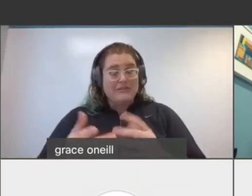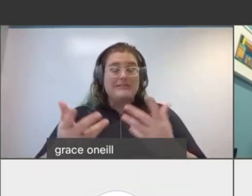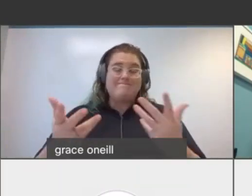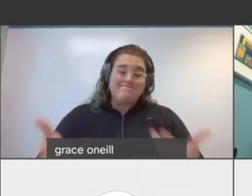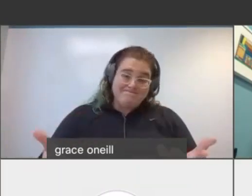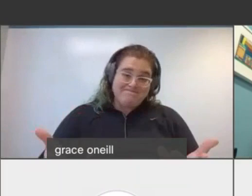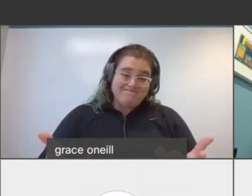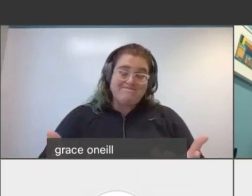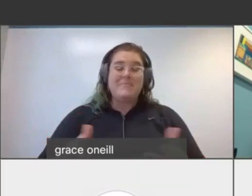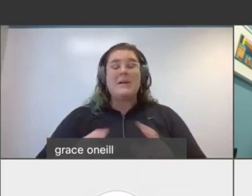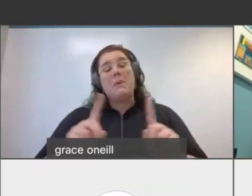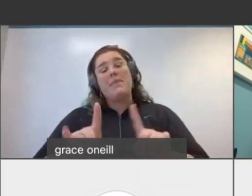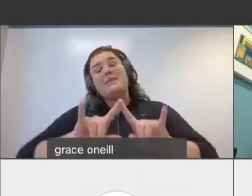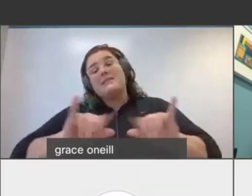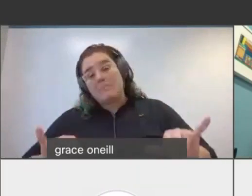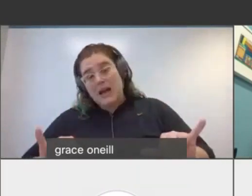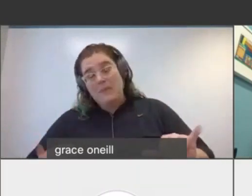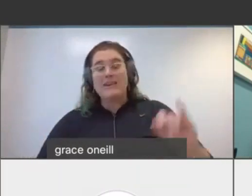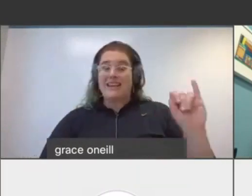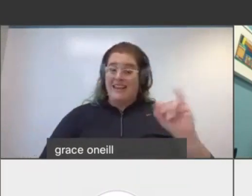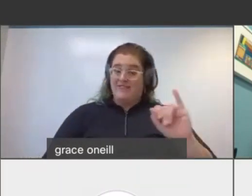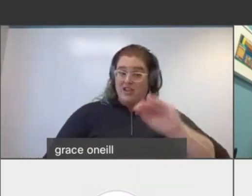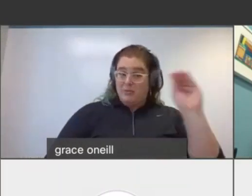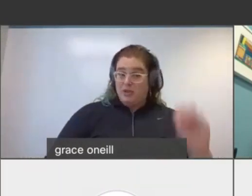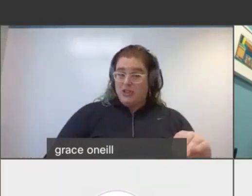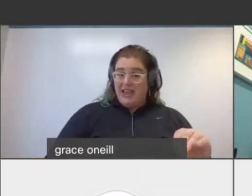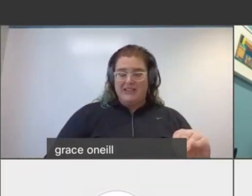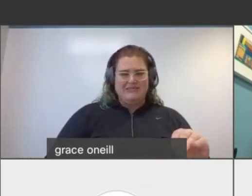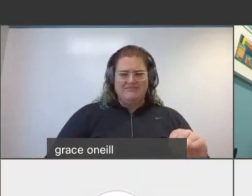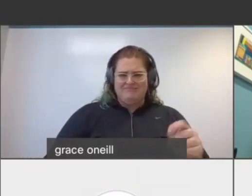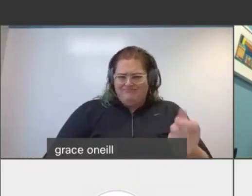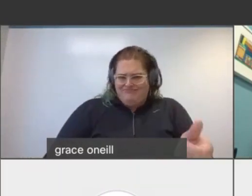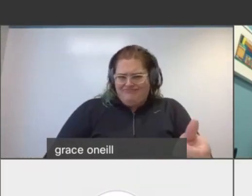the infection rate for people in natural homes is just under 7%.